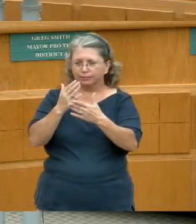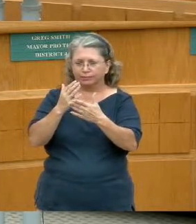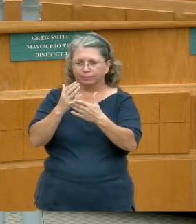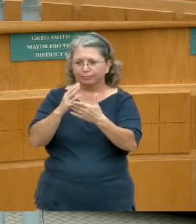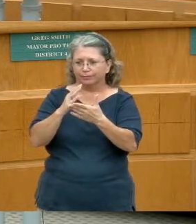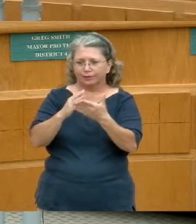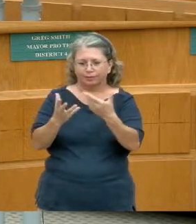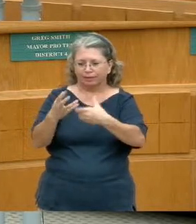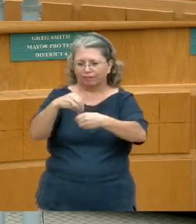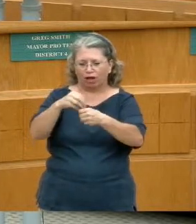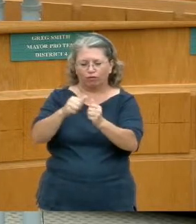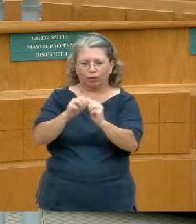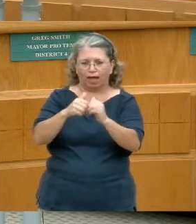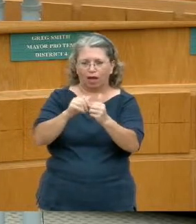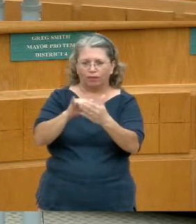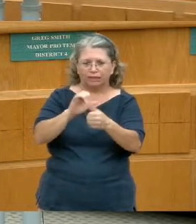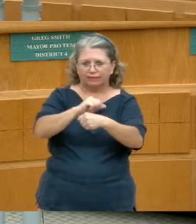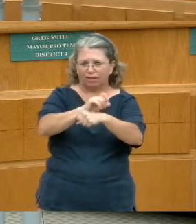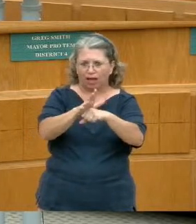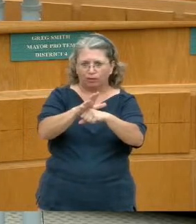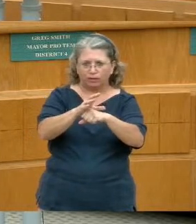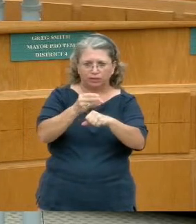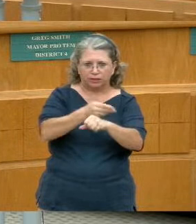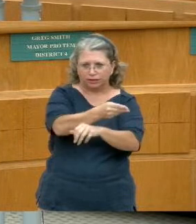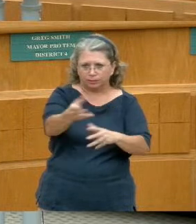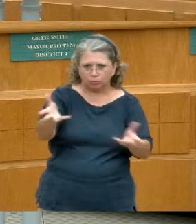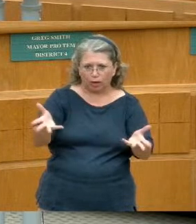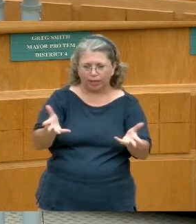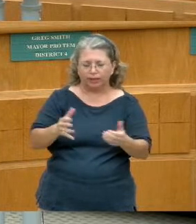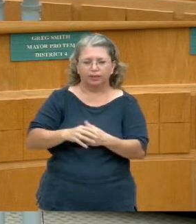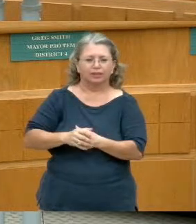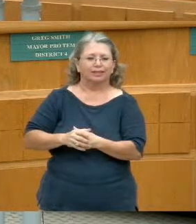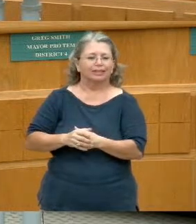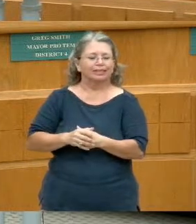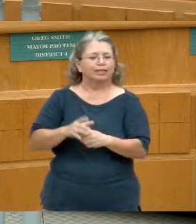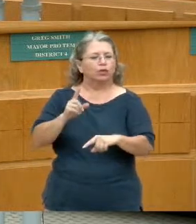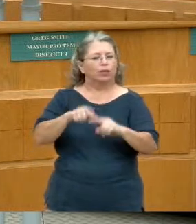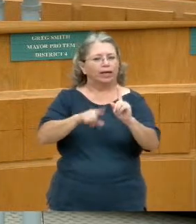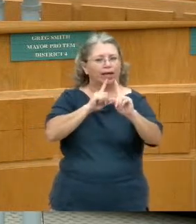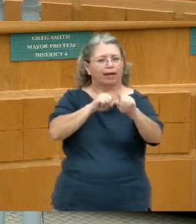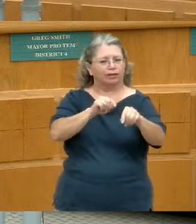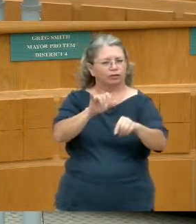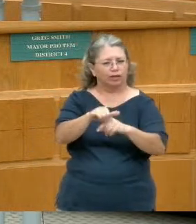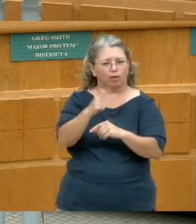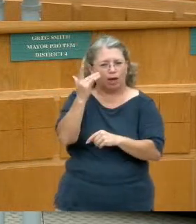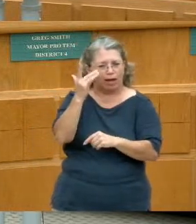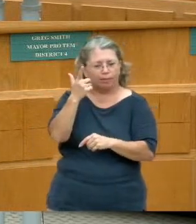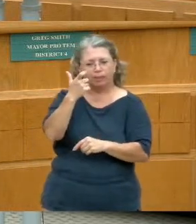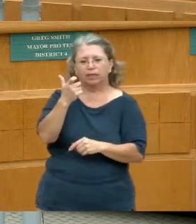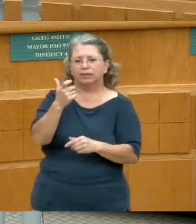that people are getting COVID-19 in tropical places all over the world. Now,